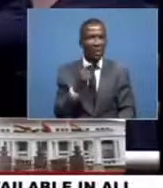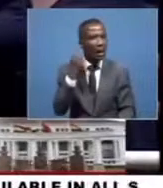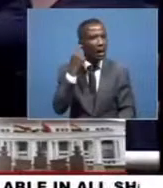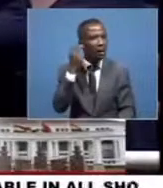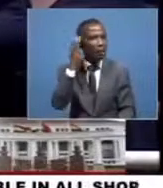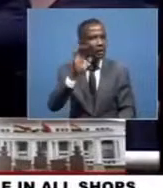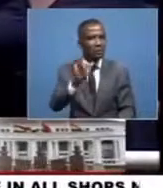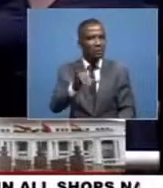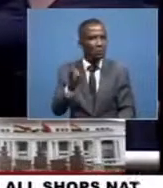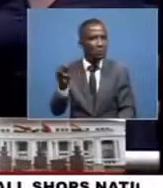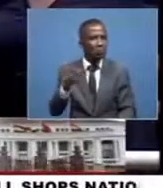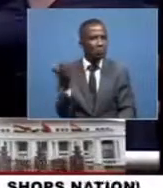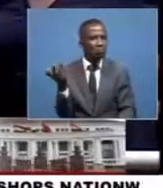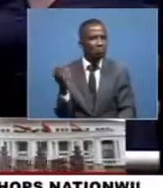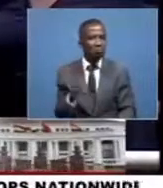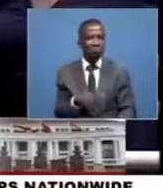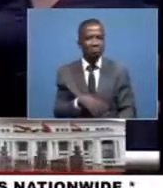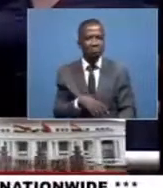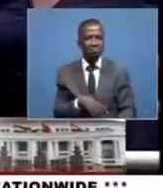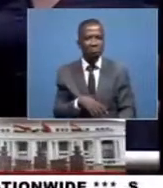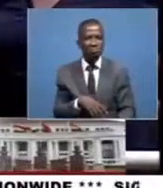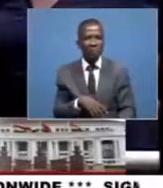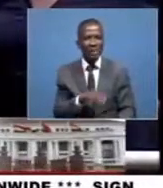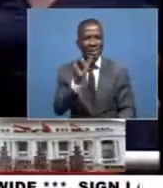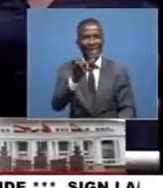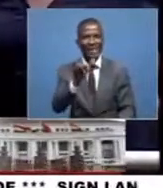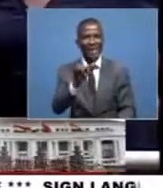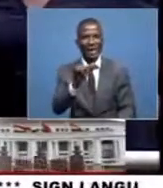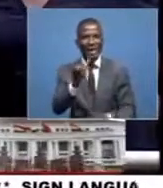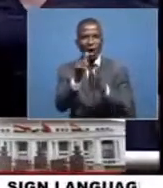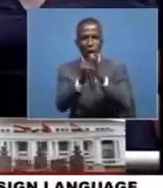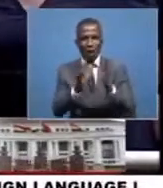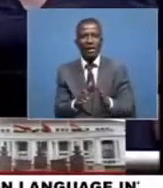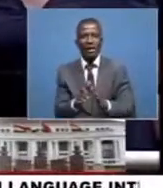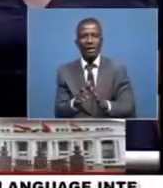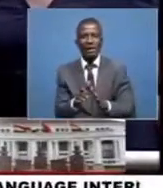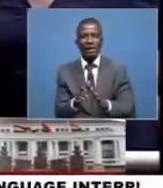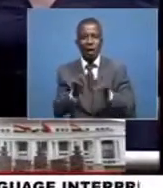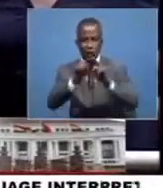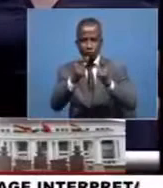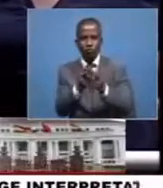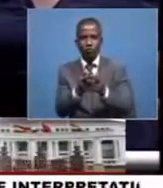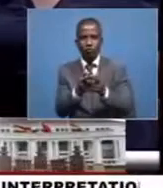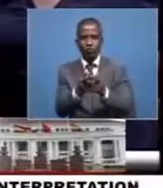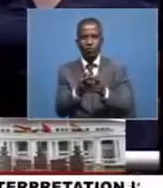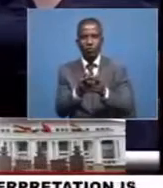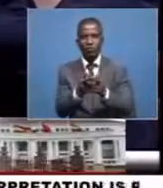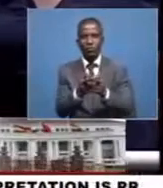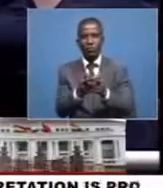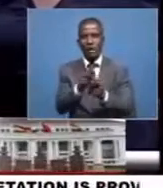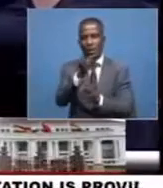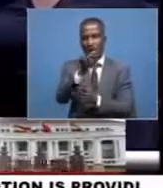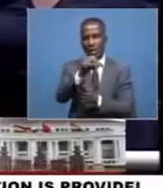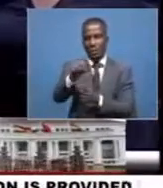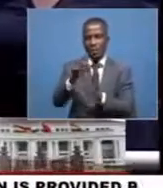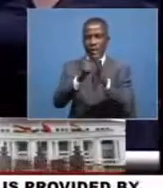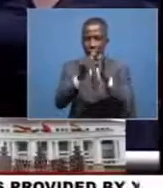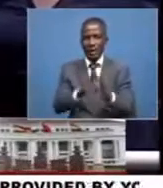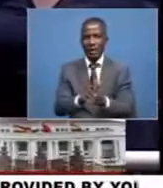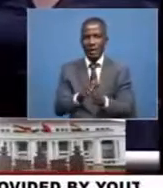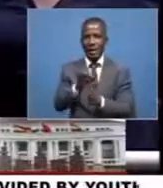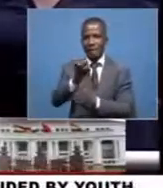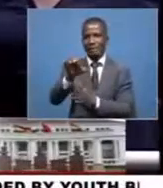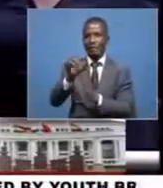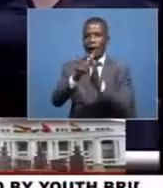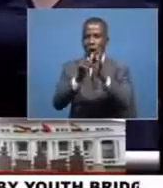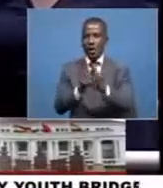that. That was what the lawyers, the lead counsels for the respondents, first and